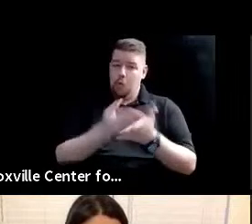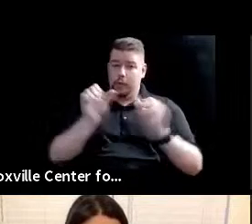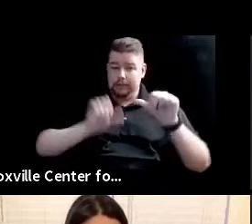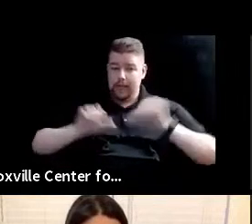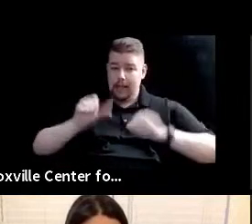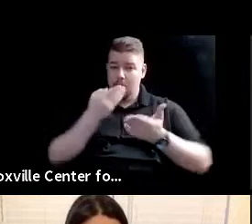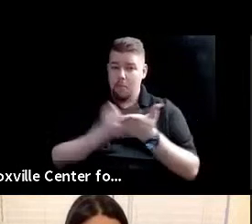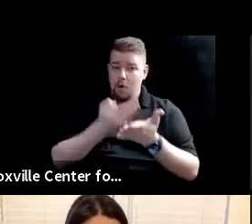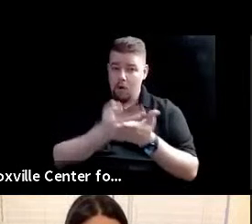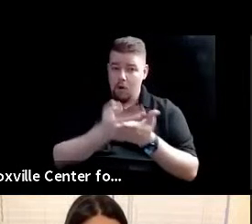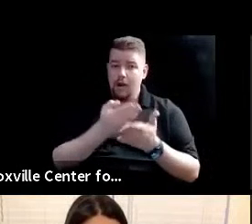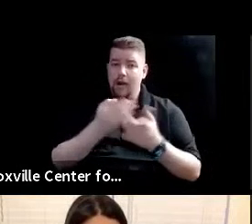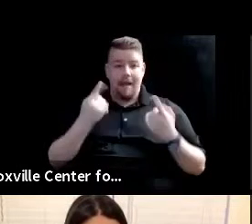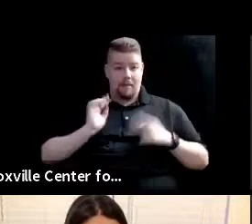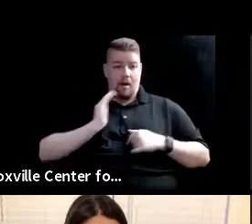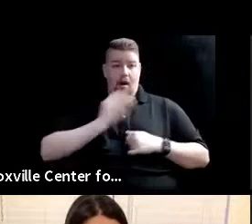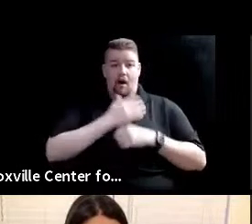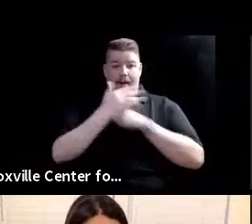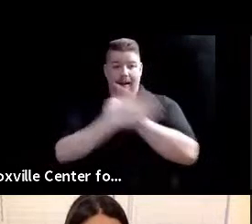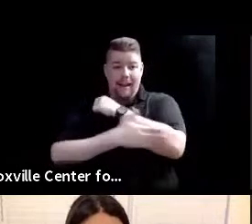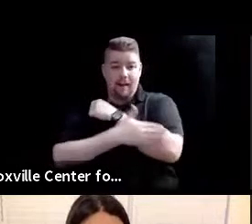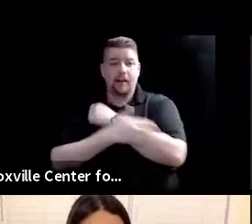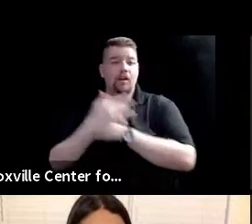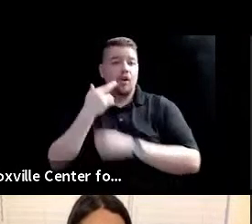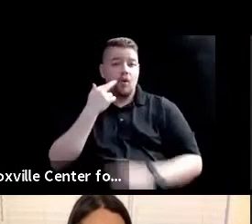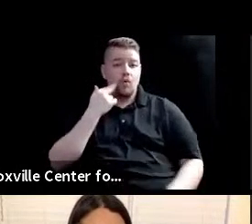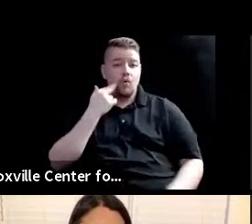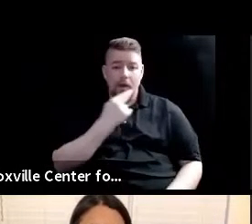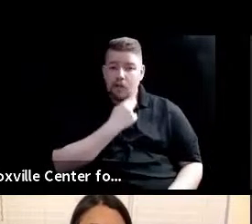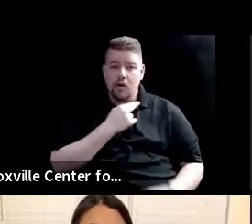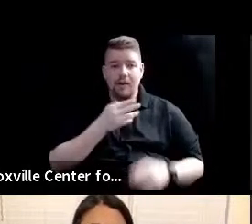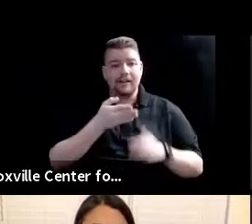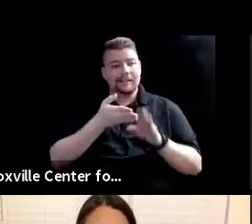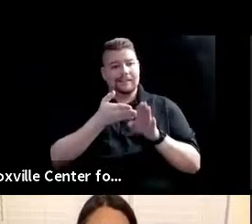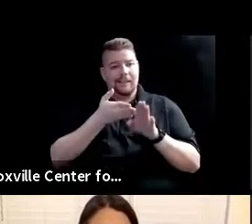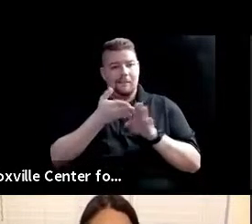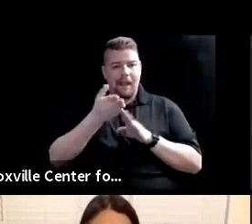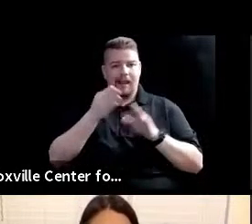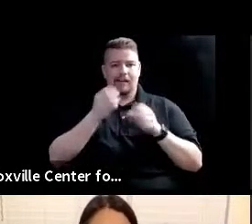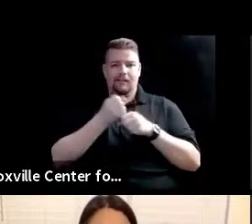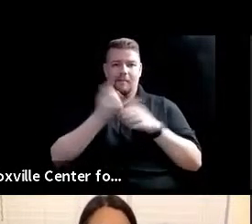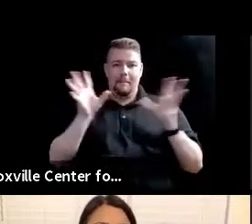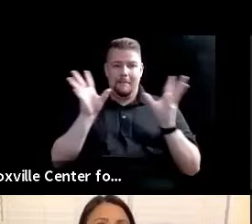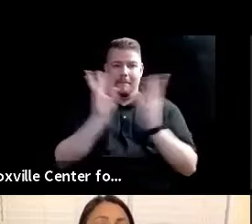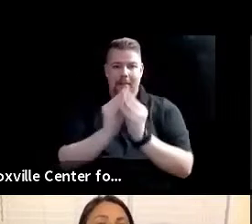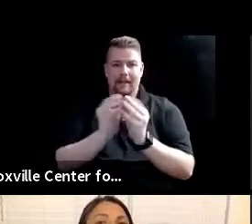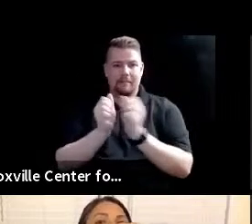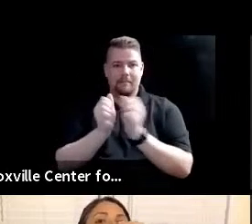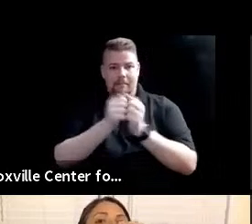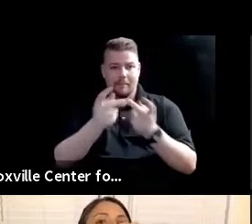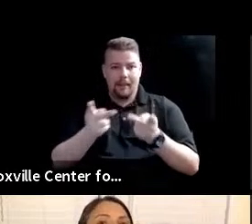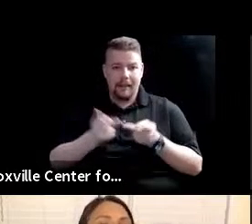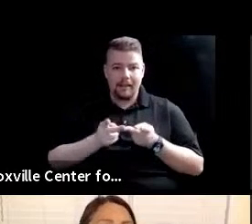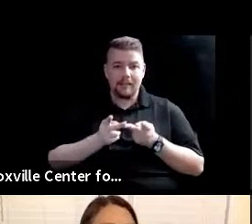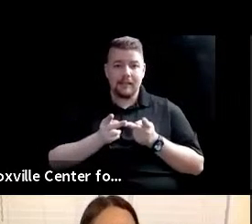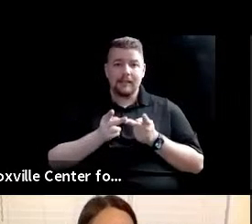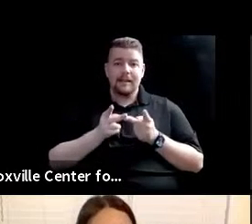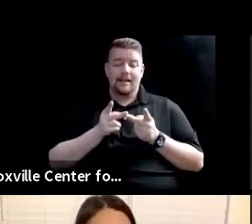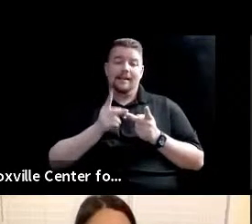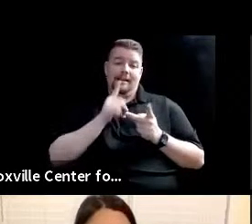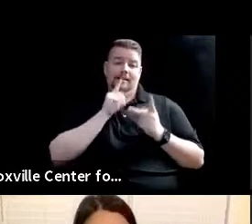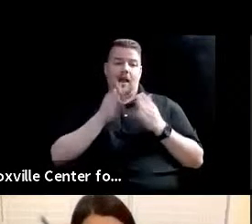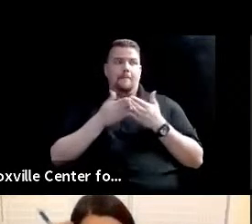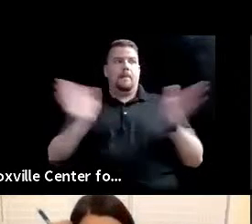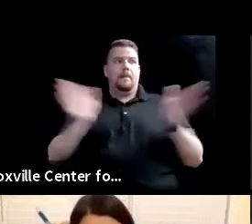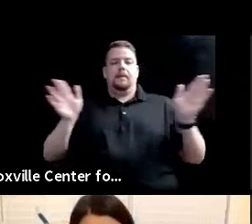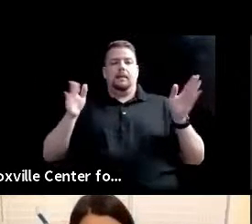mobility data in our county shows our restaurants as our main meeting place, at least on public